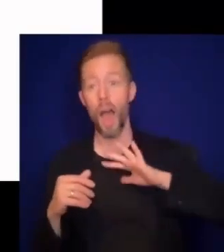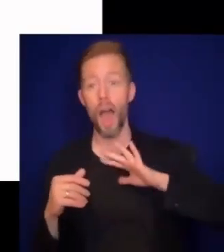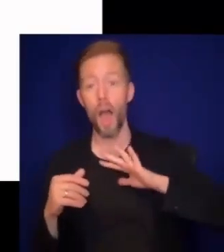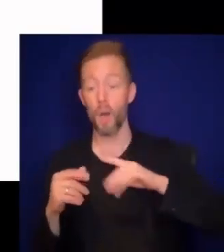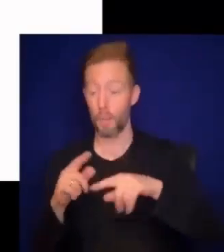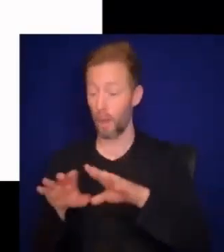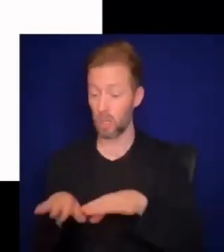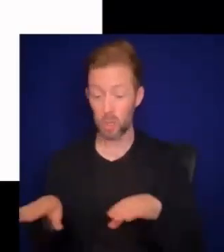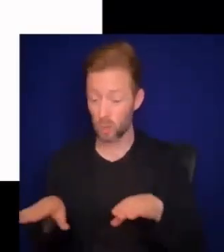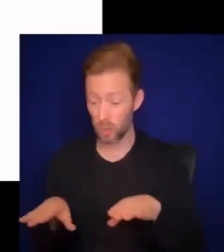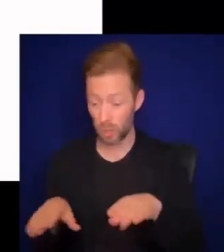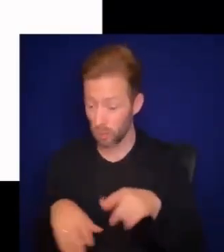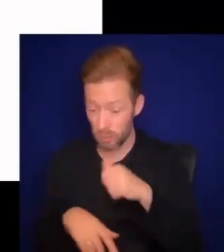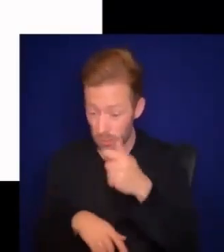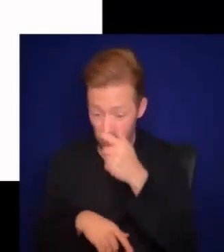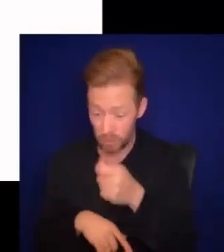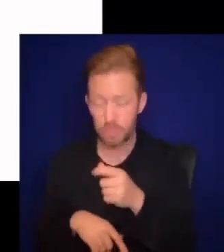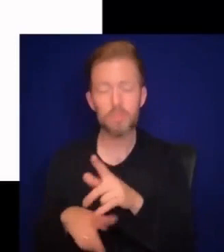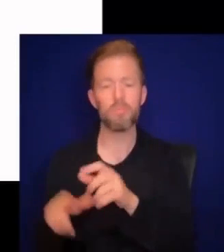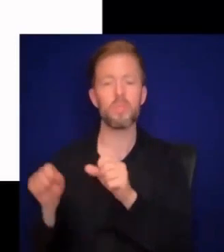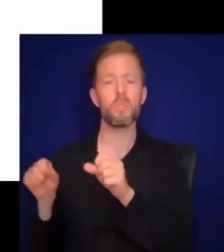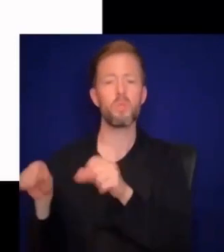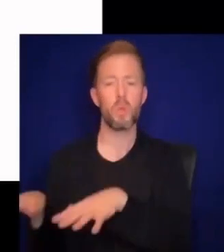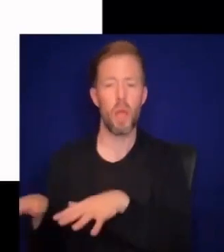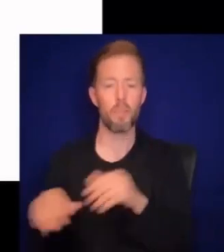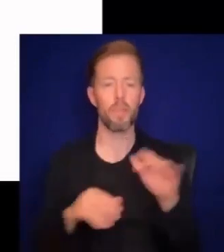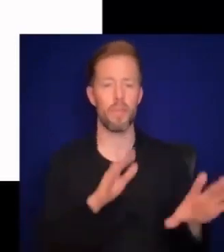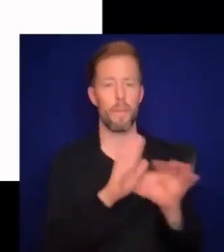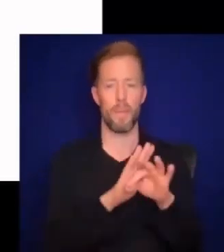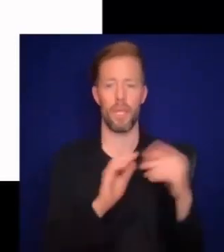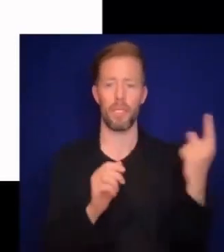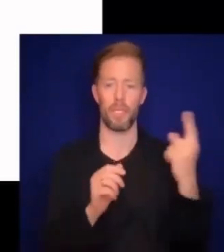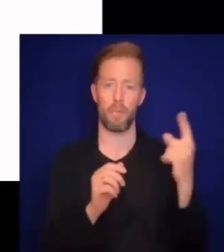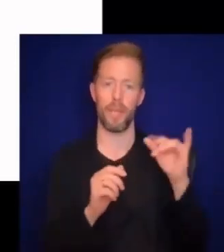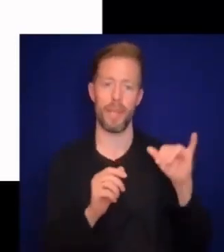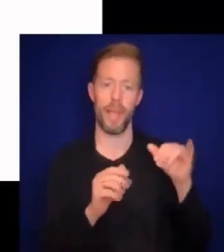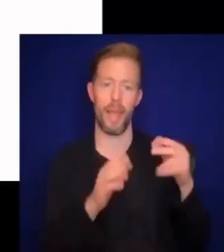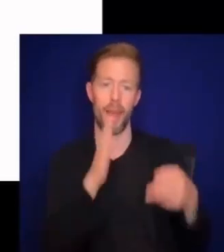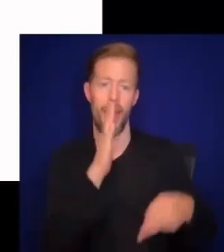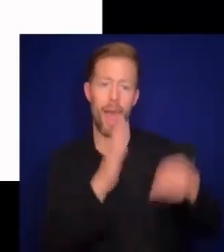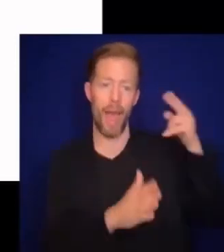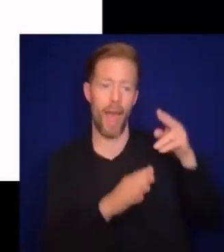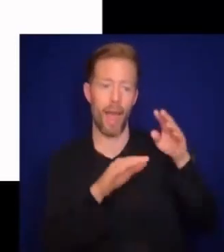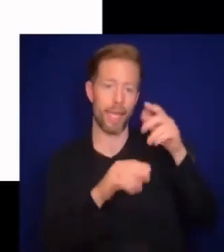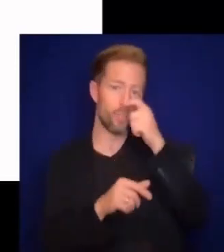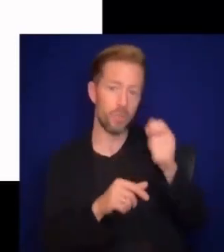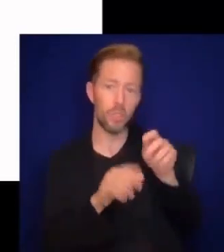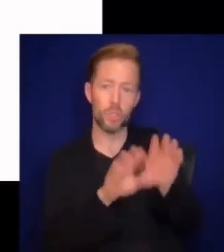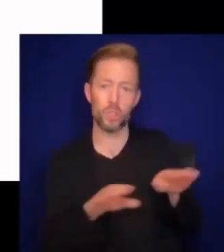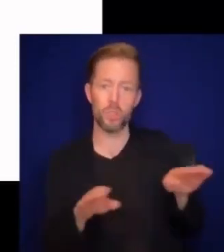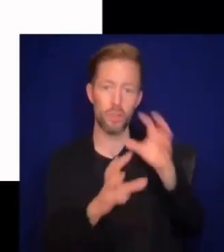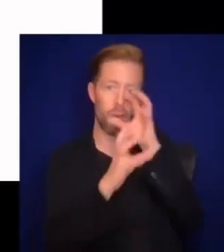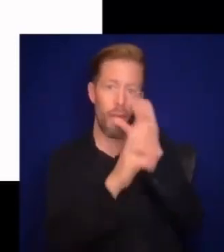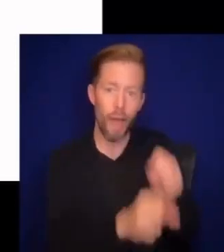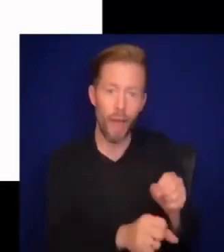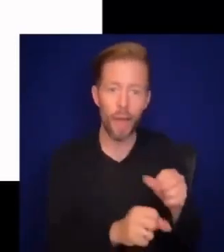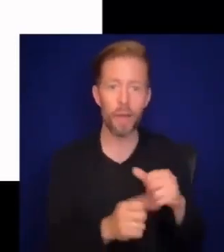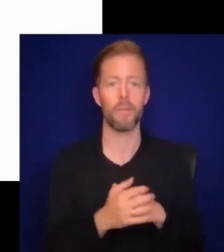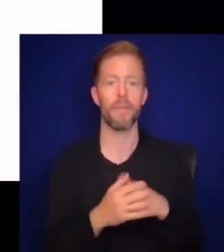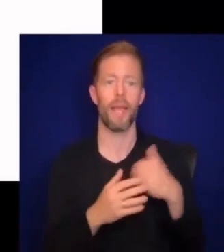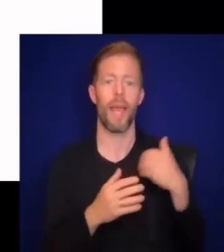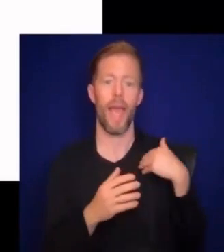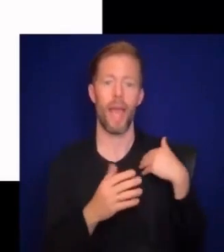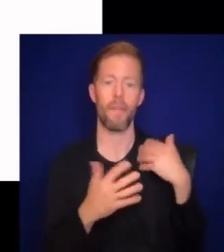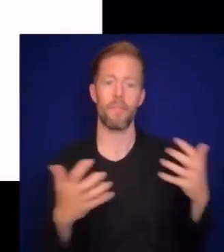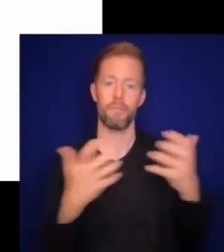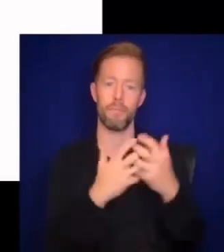are going to talk to the children and select something that is with a high interest for children, that